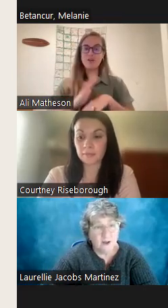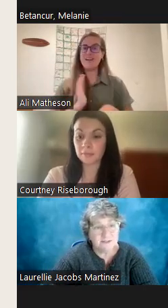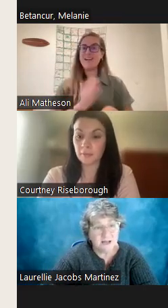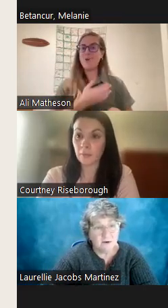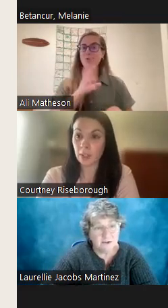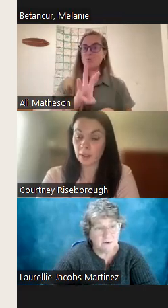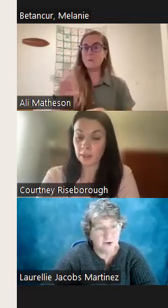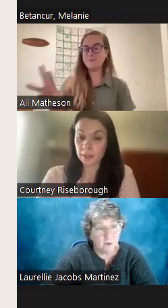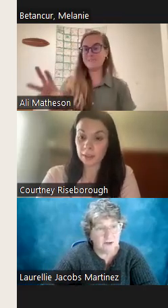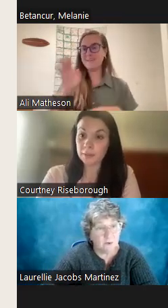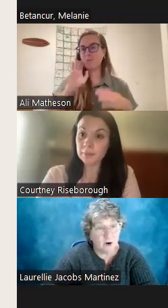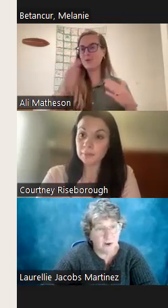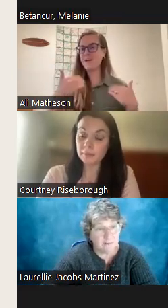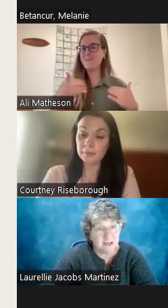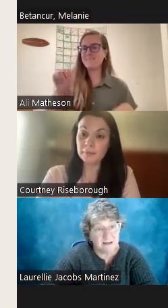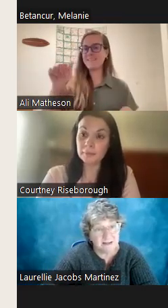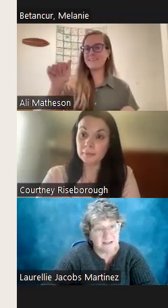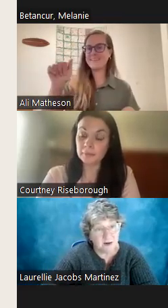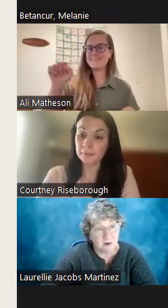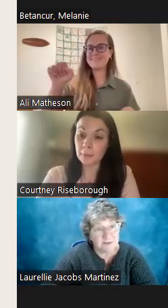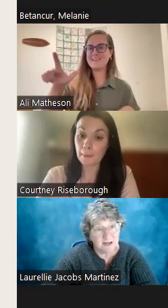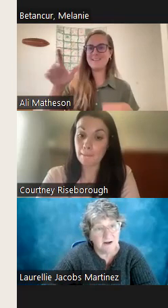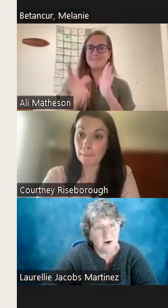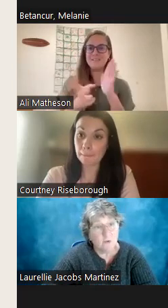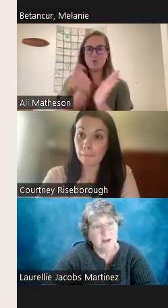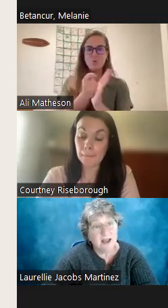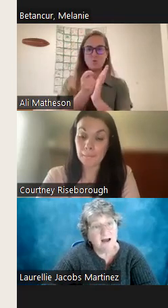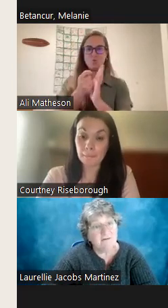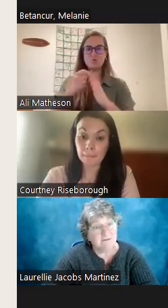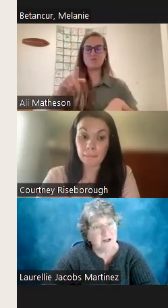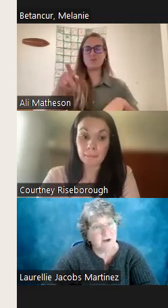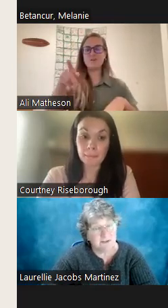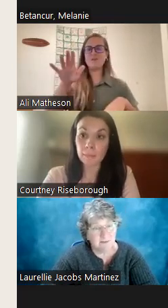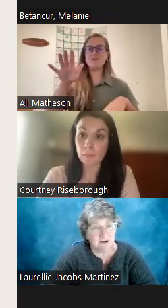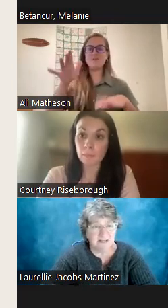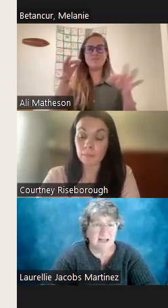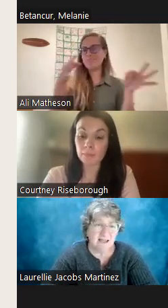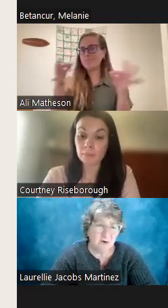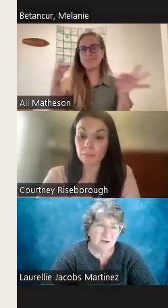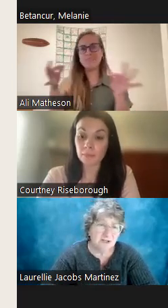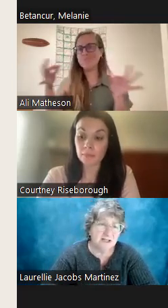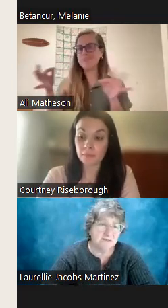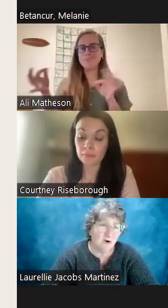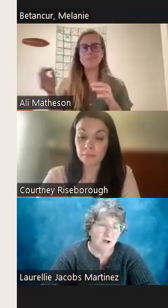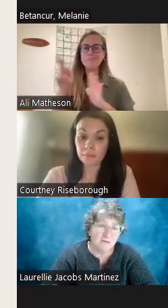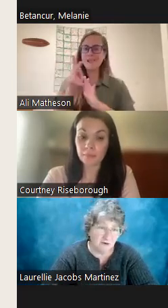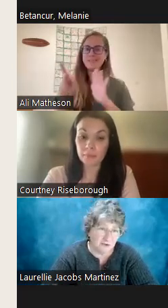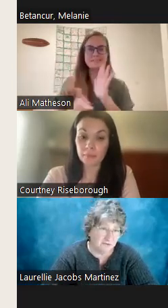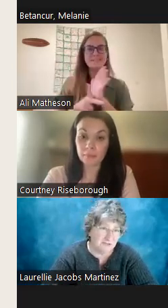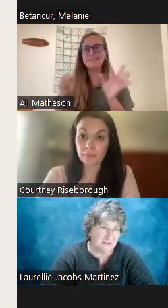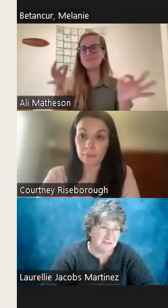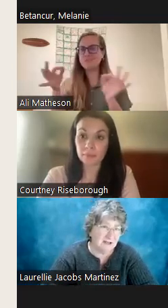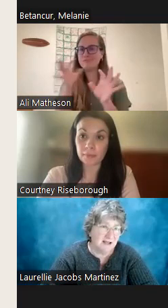The website also, if you go onto our website, the DASAC website, we have videos in American Sign Language that explain all of